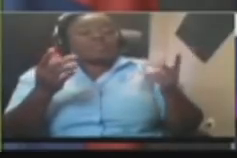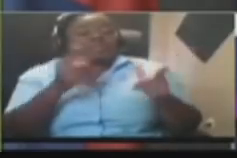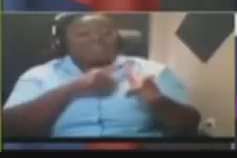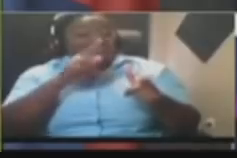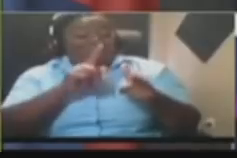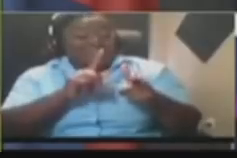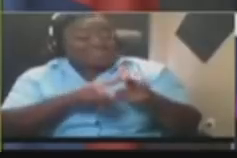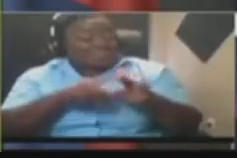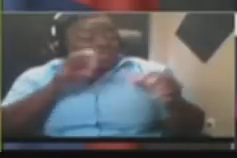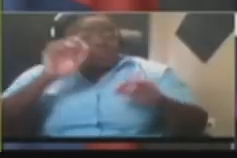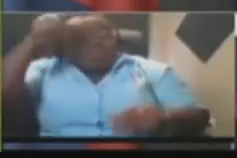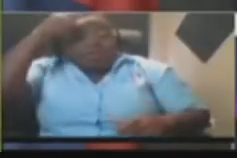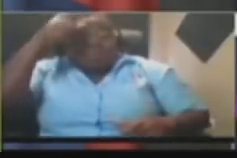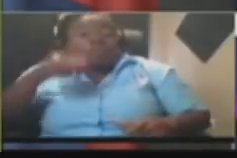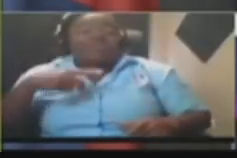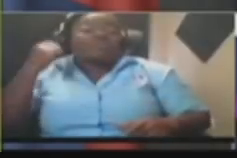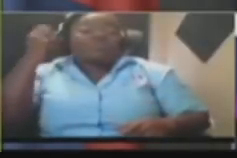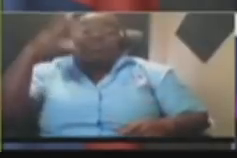mandatory